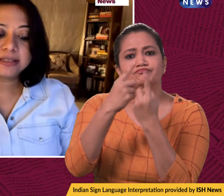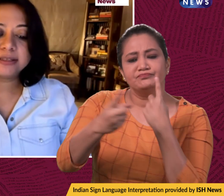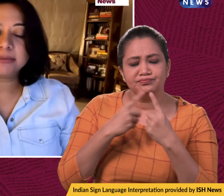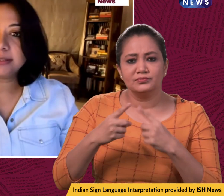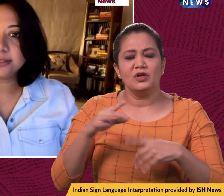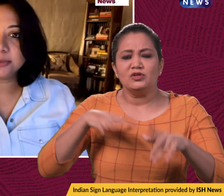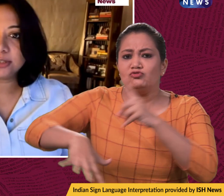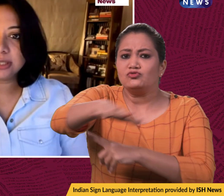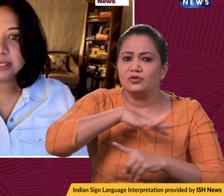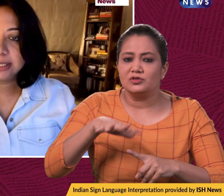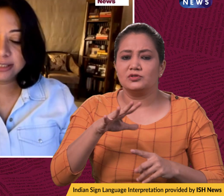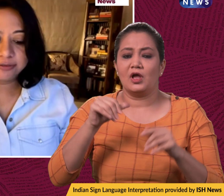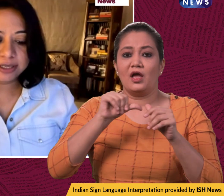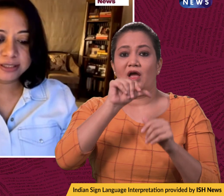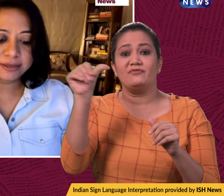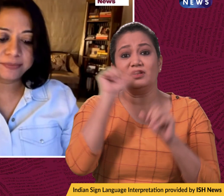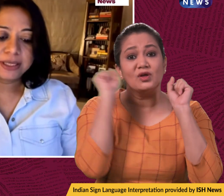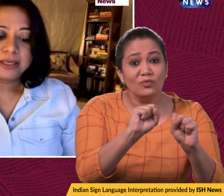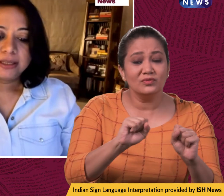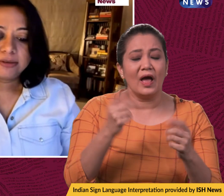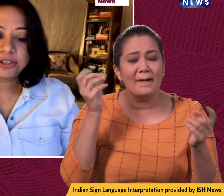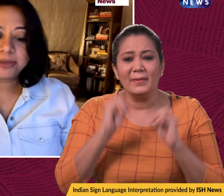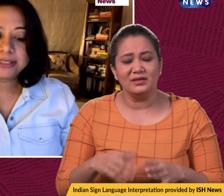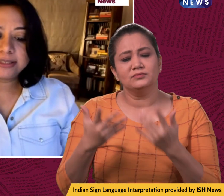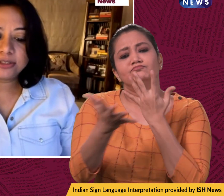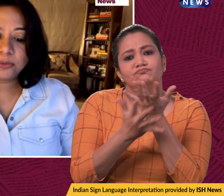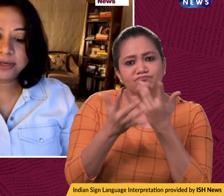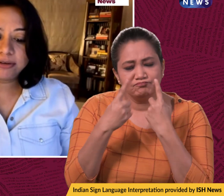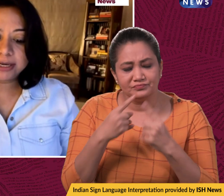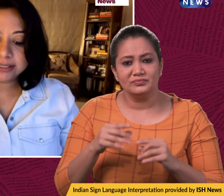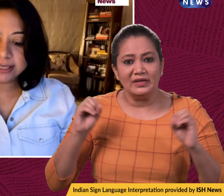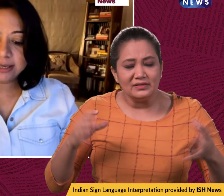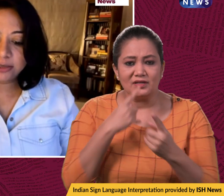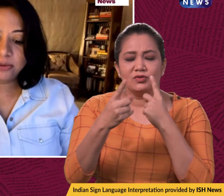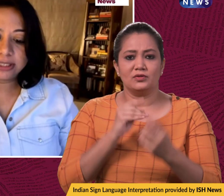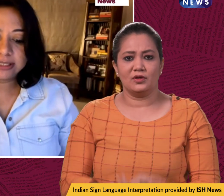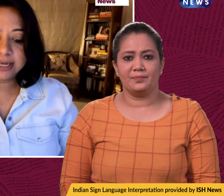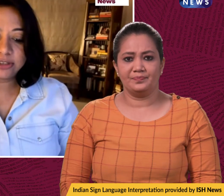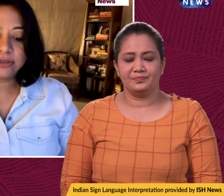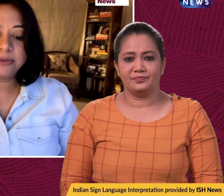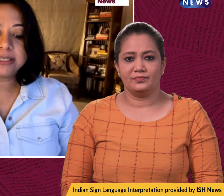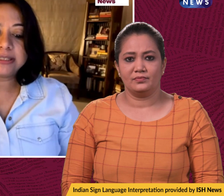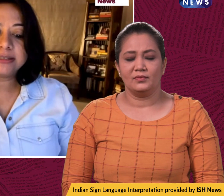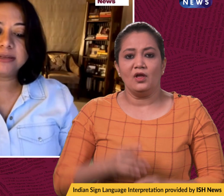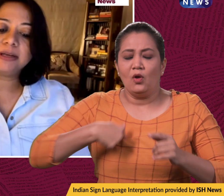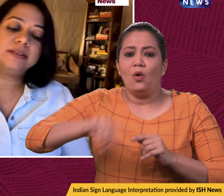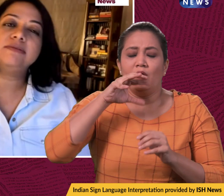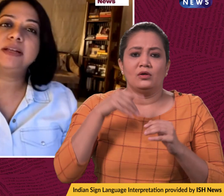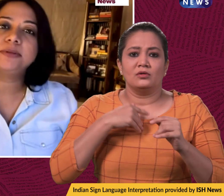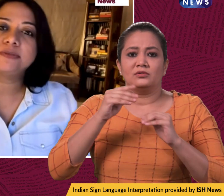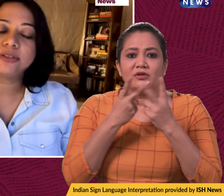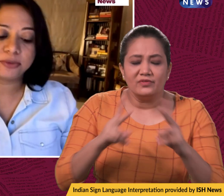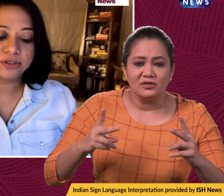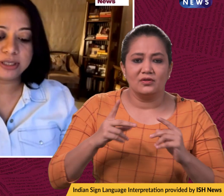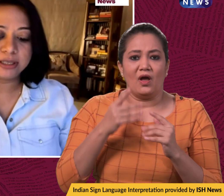expressed concerns about the situation in Afghanistan. The Russian President in his opening remarks said, and I quote, It is natural we are concerned about